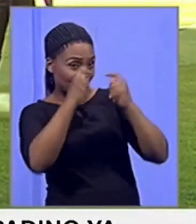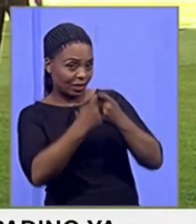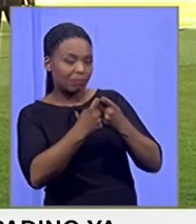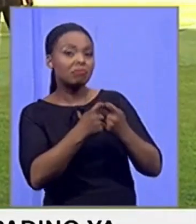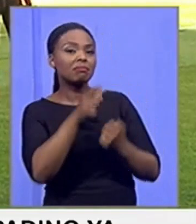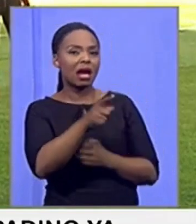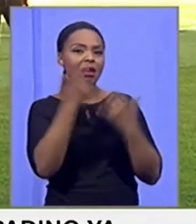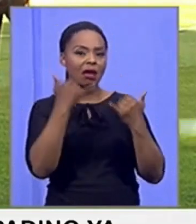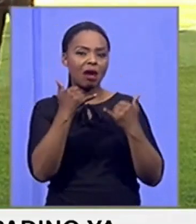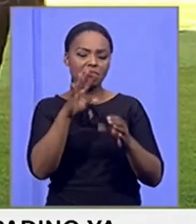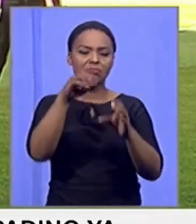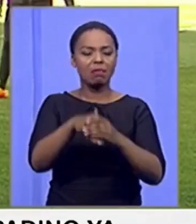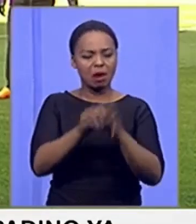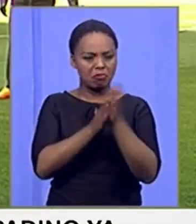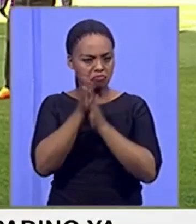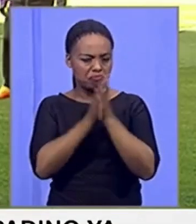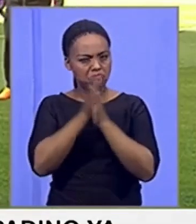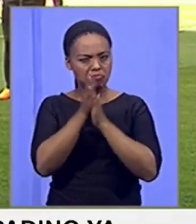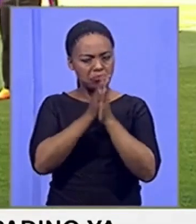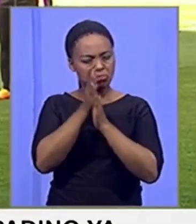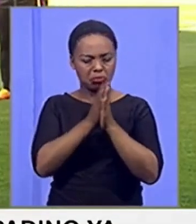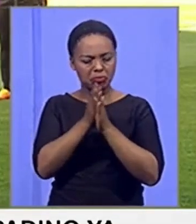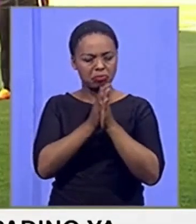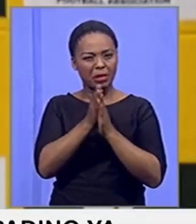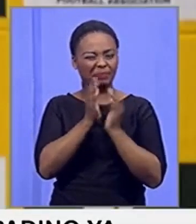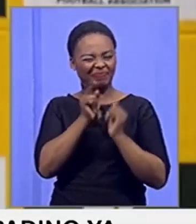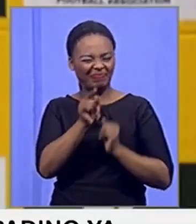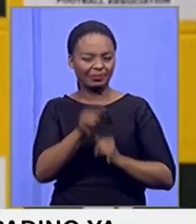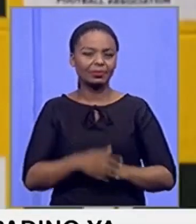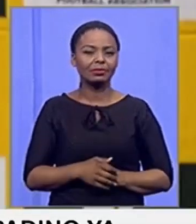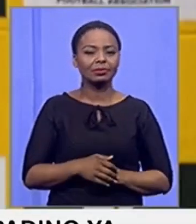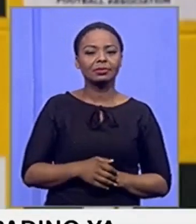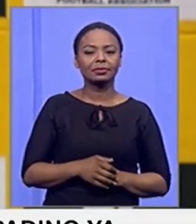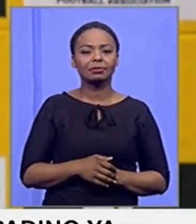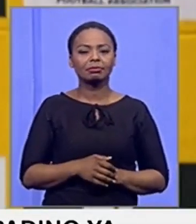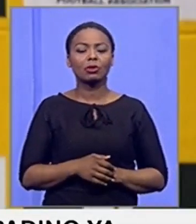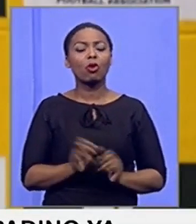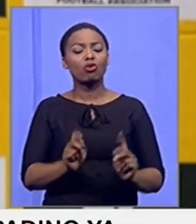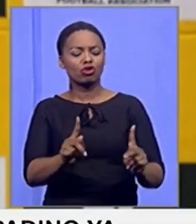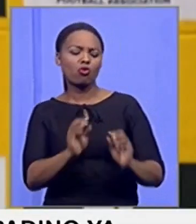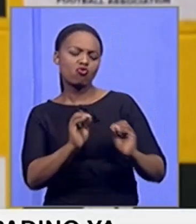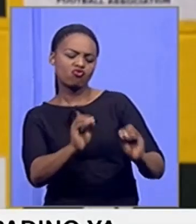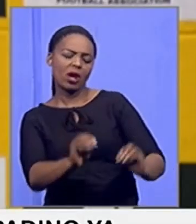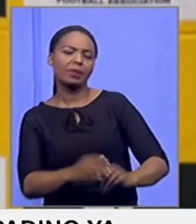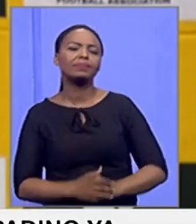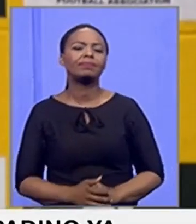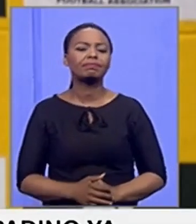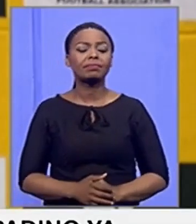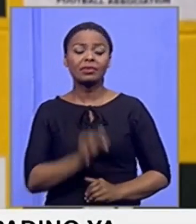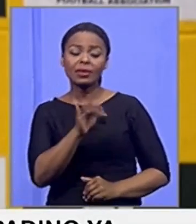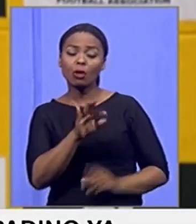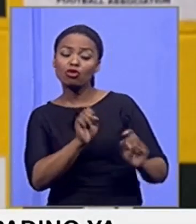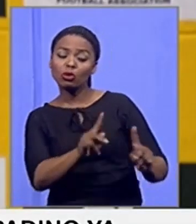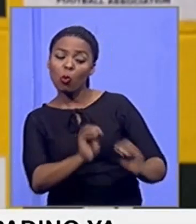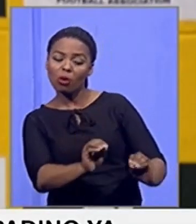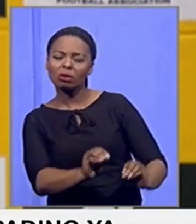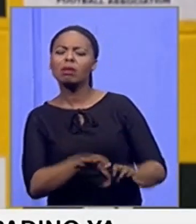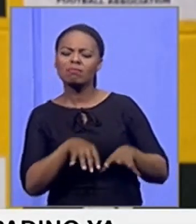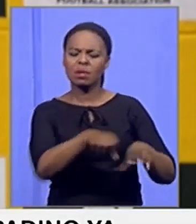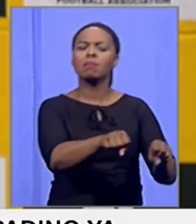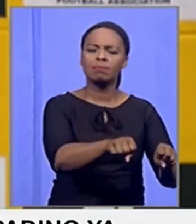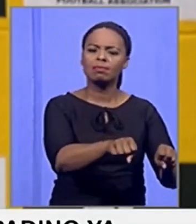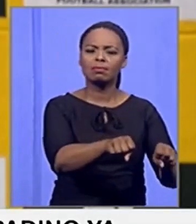go raloka ka maikemišetšo a magolo. The opportunity is there, and we have to take that opportunity. We played all